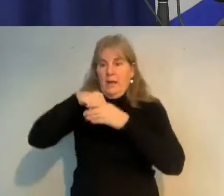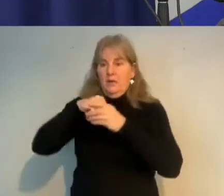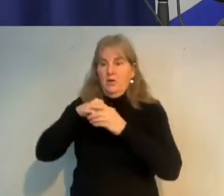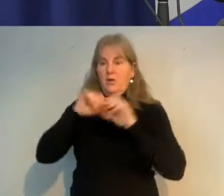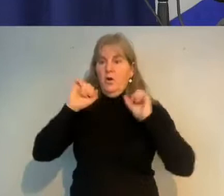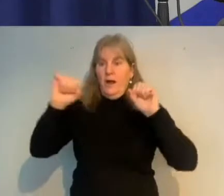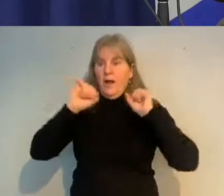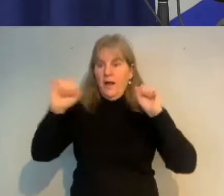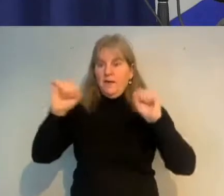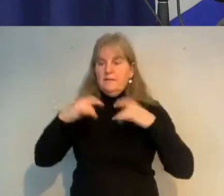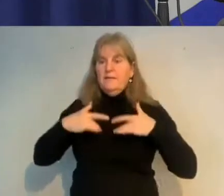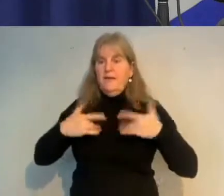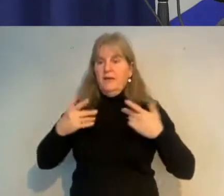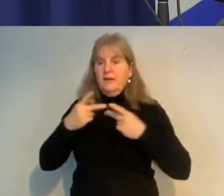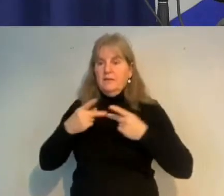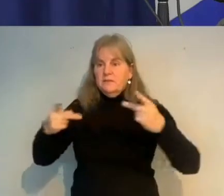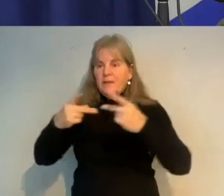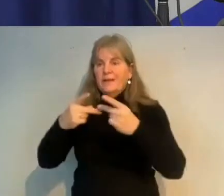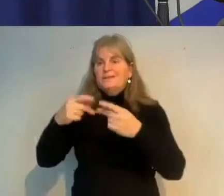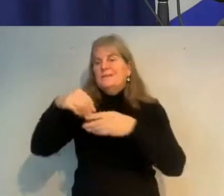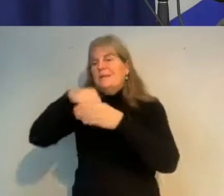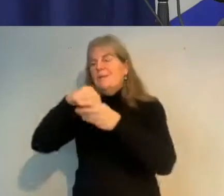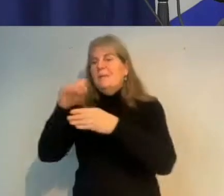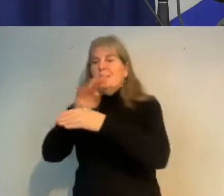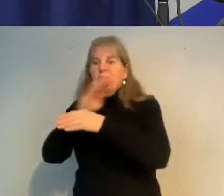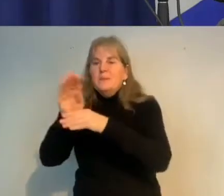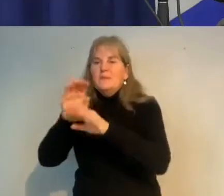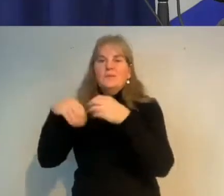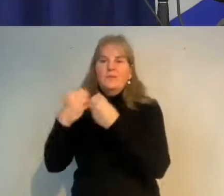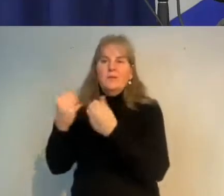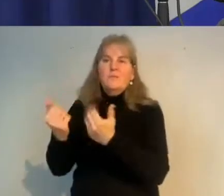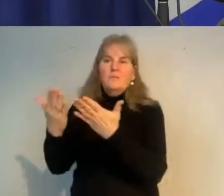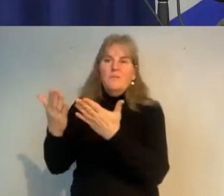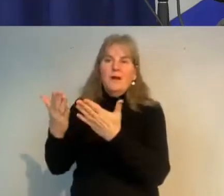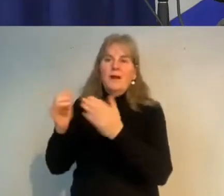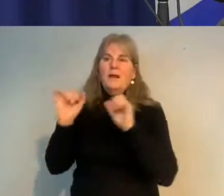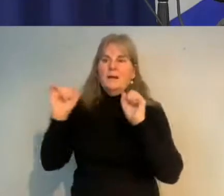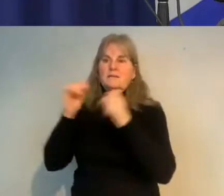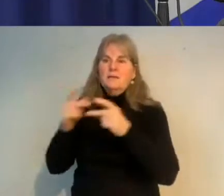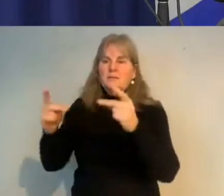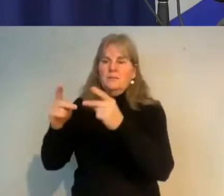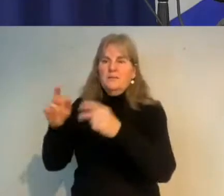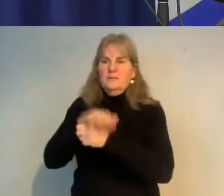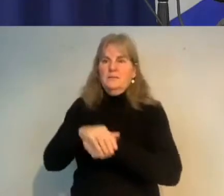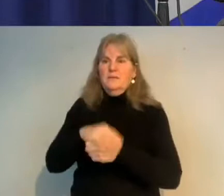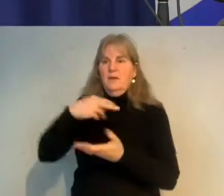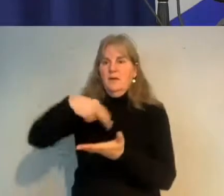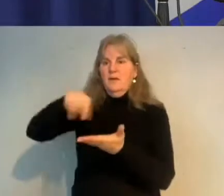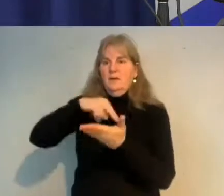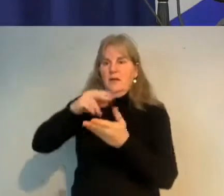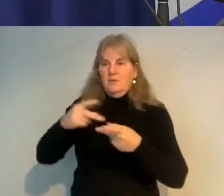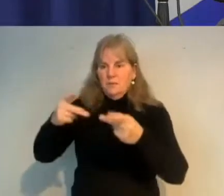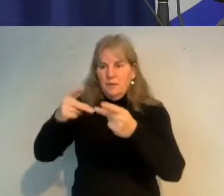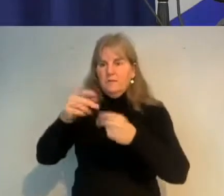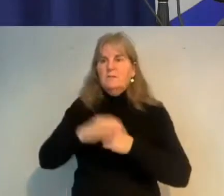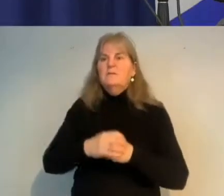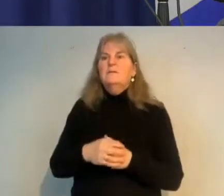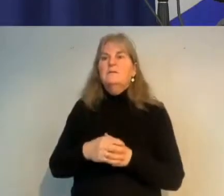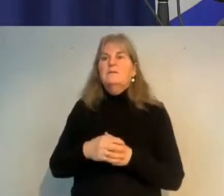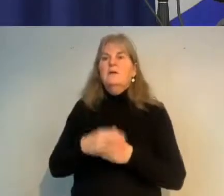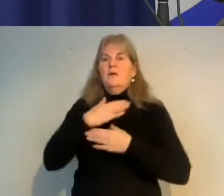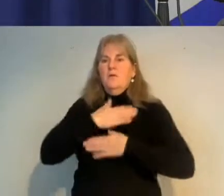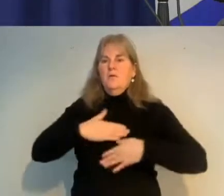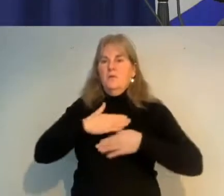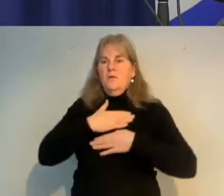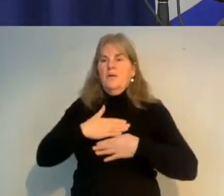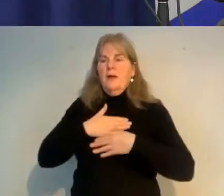held by a business or organization are held. Dance studios, recreation facilities